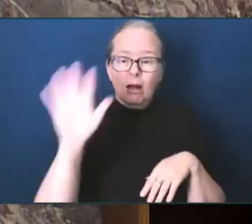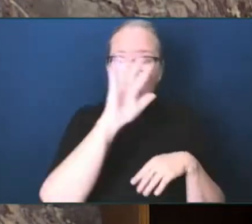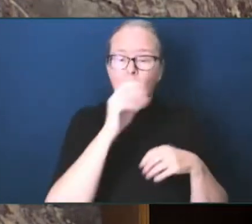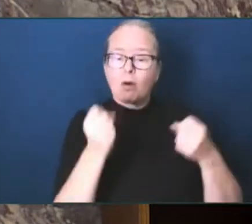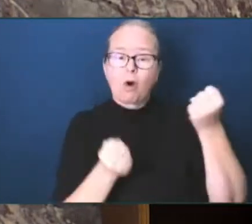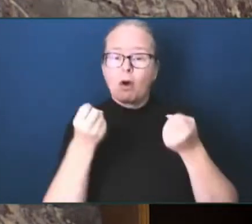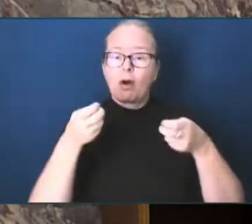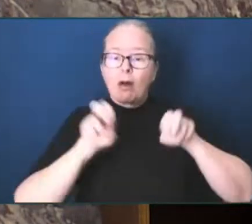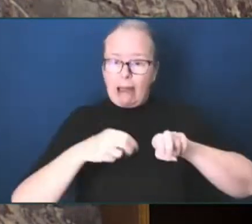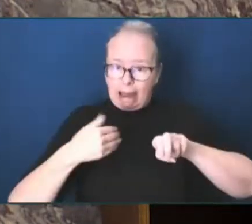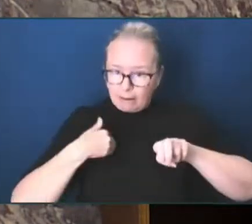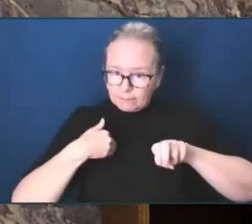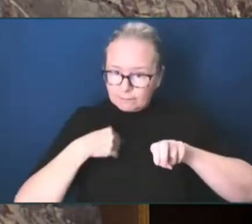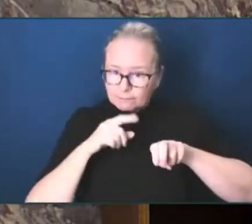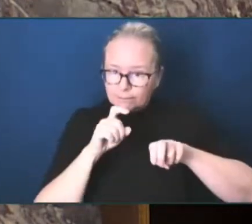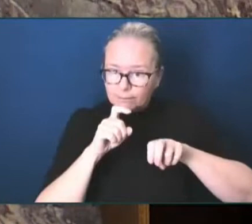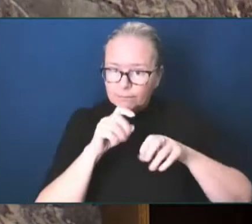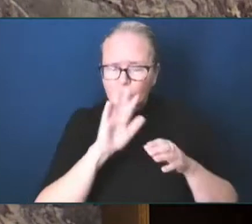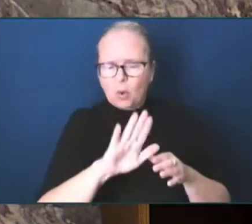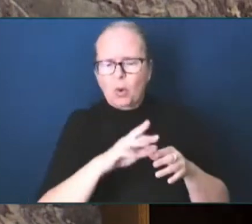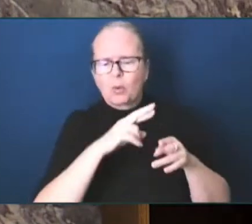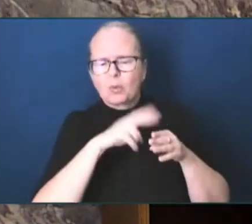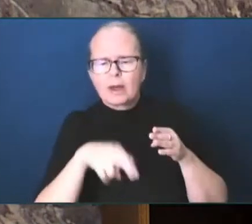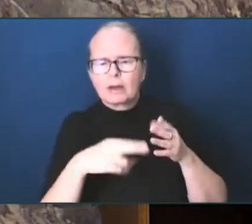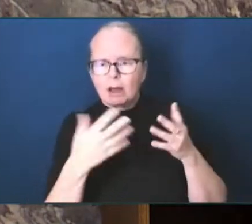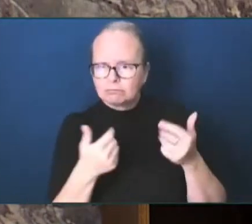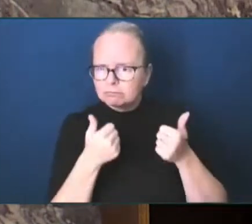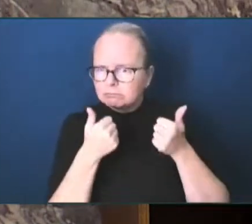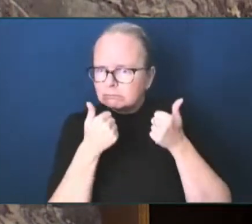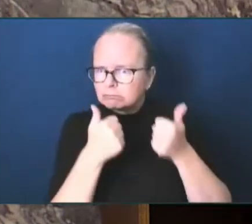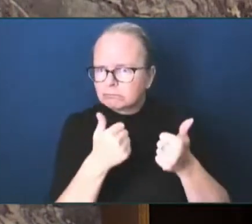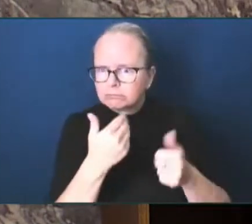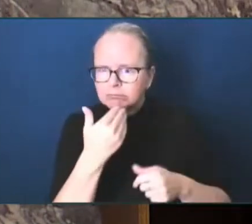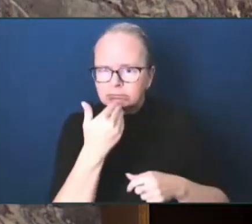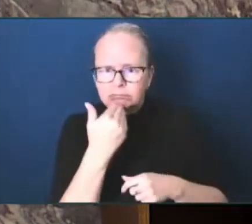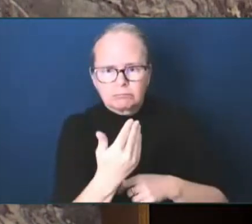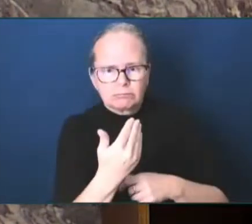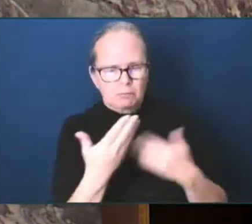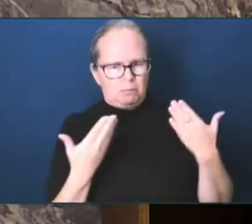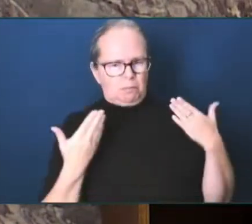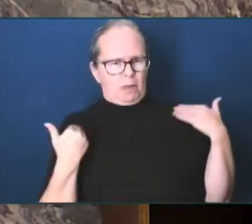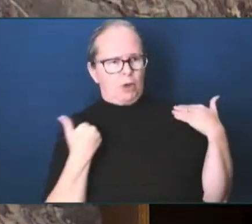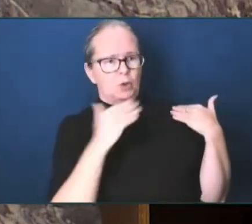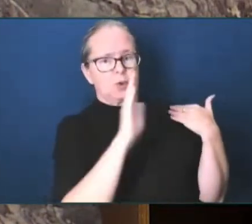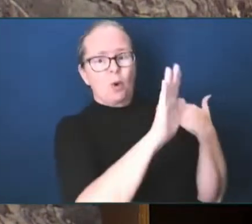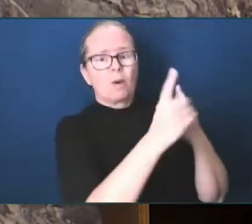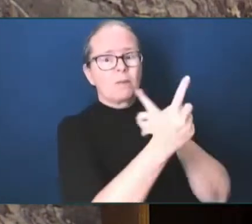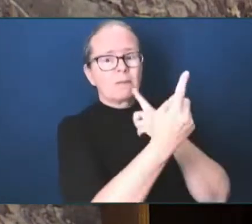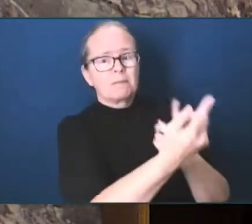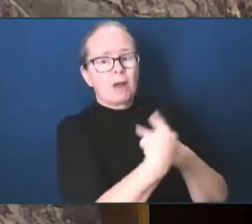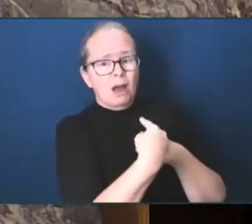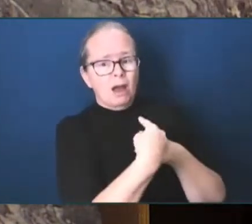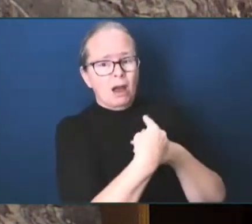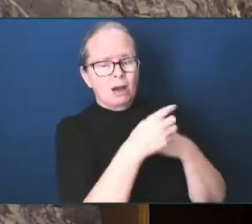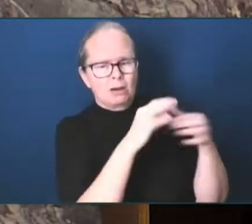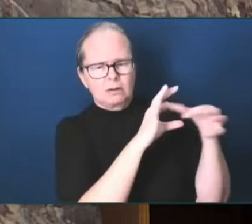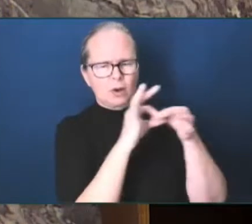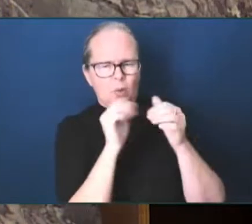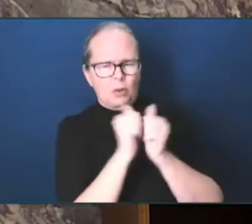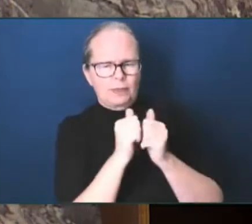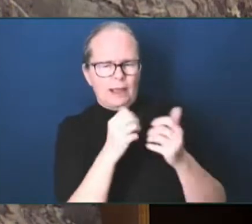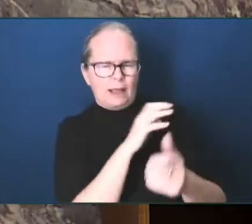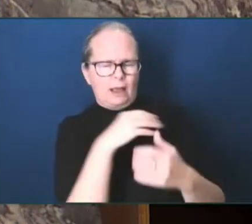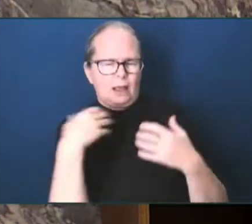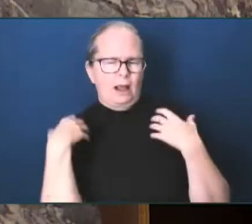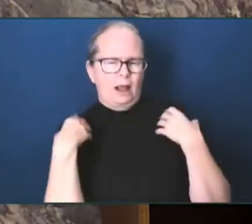some responses from the minister that the health authorities do their own thing. We hear in other responses that